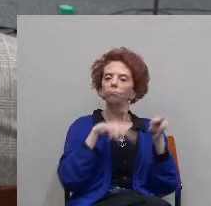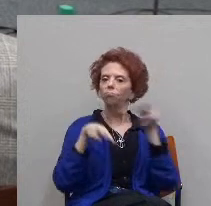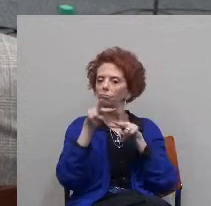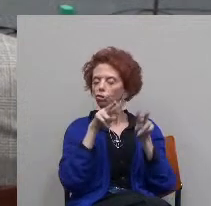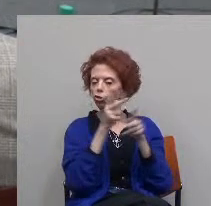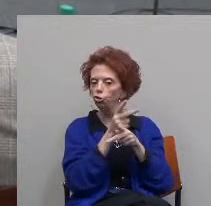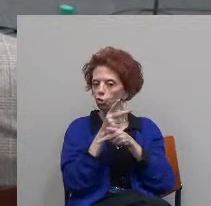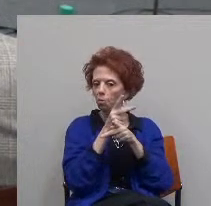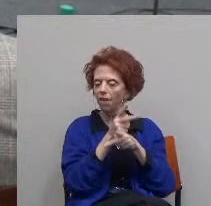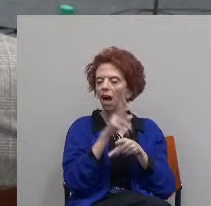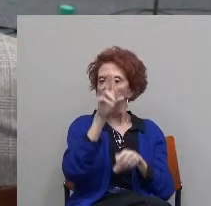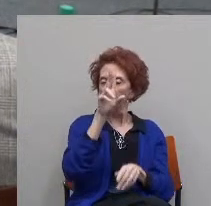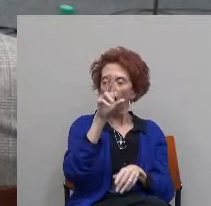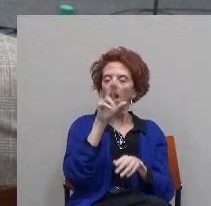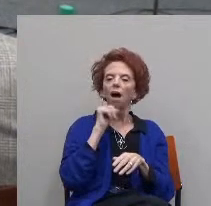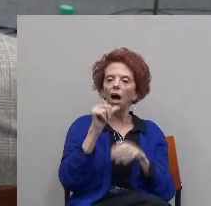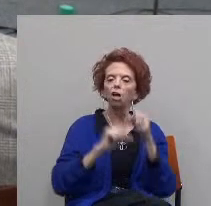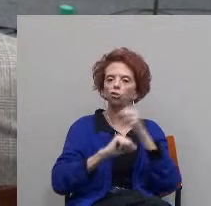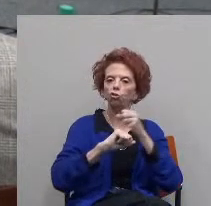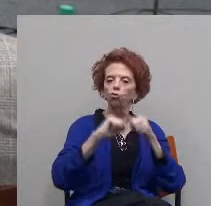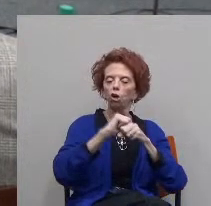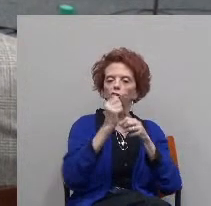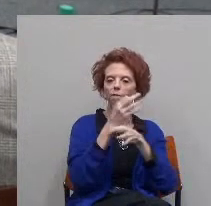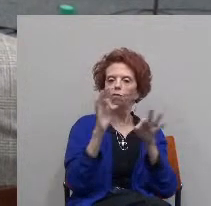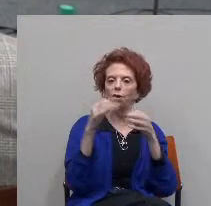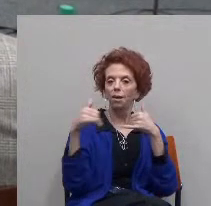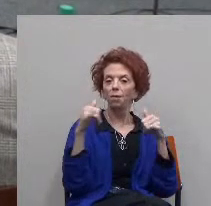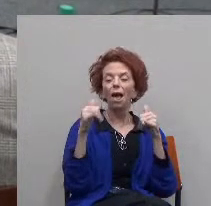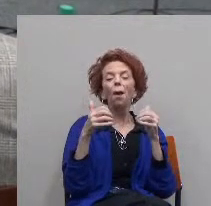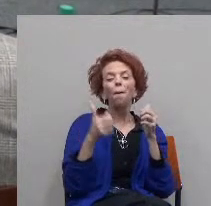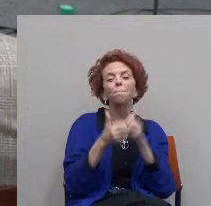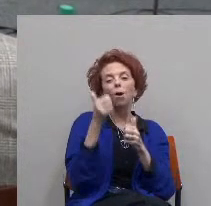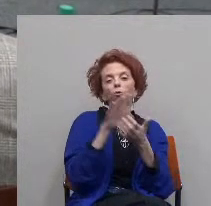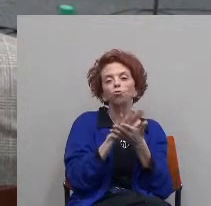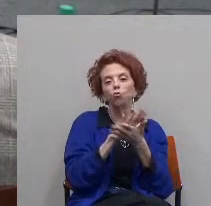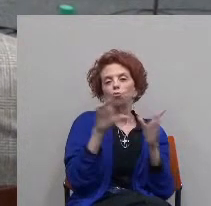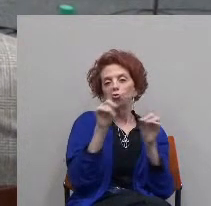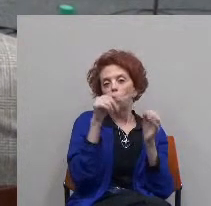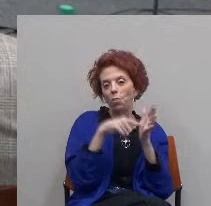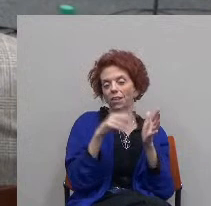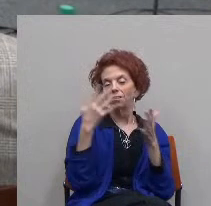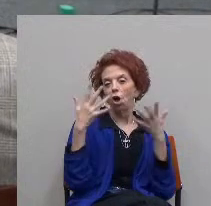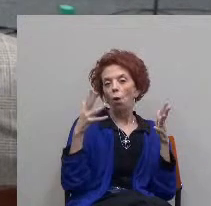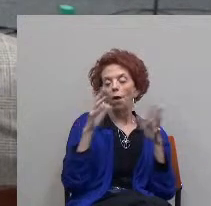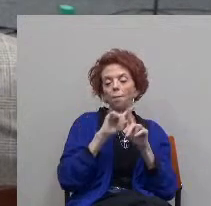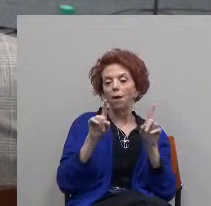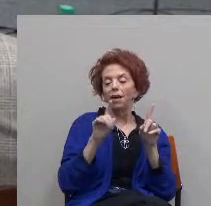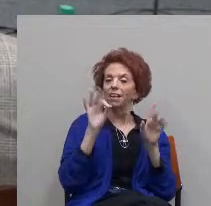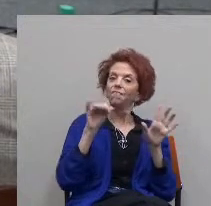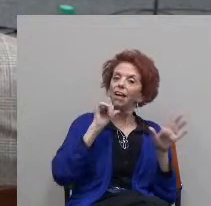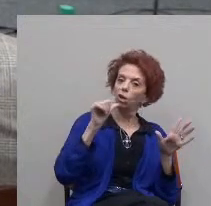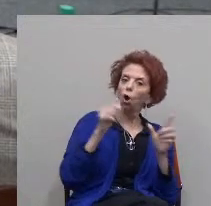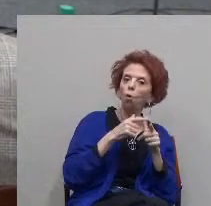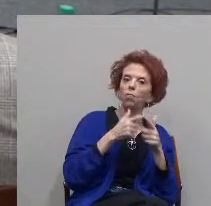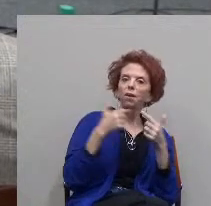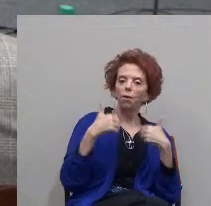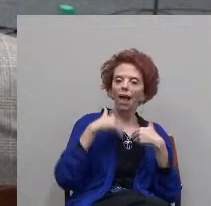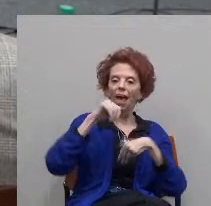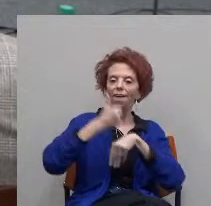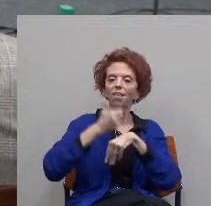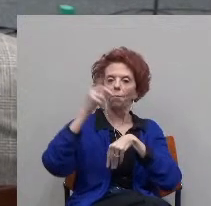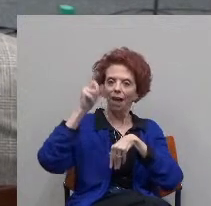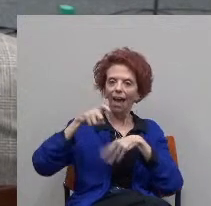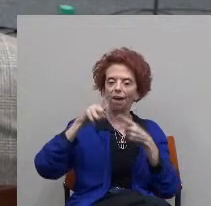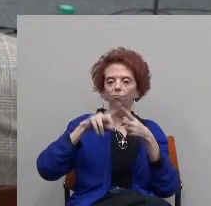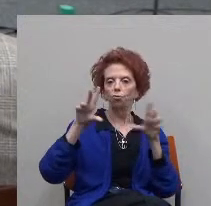structured, or unstructured free play. And most schools do this already, but in the event that they didn't, they would just put it into play where they would